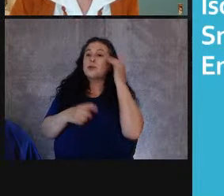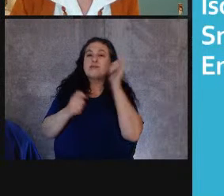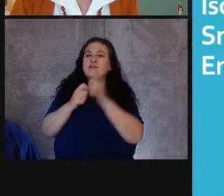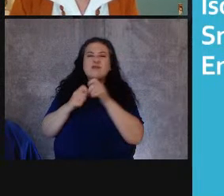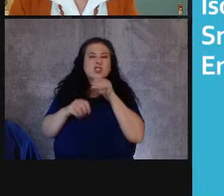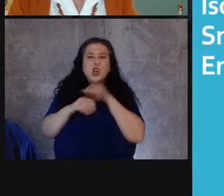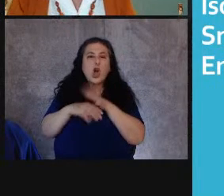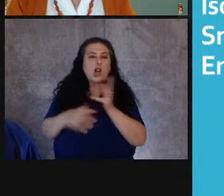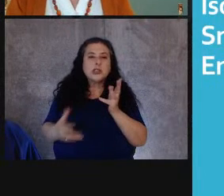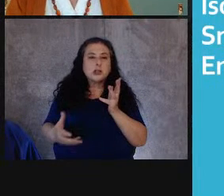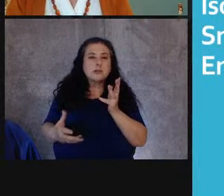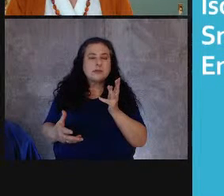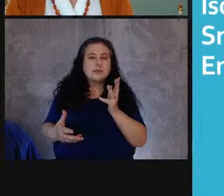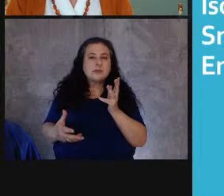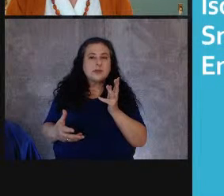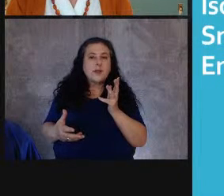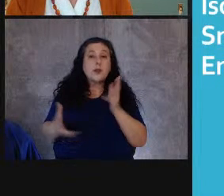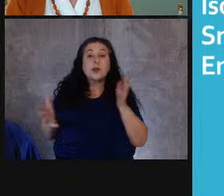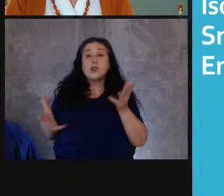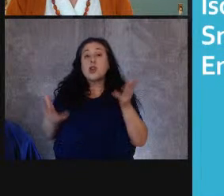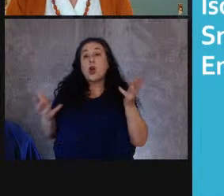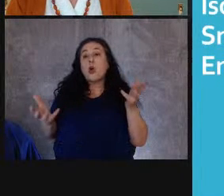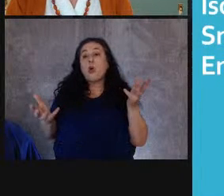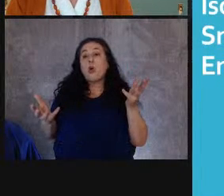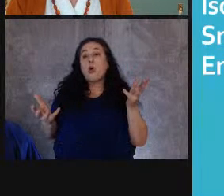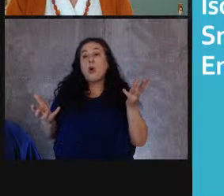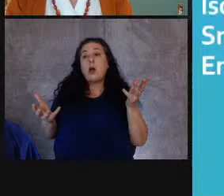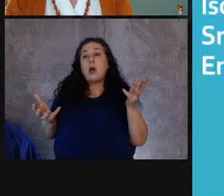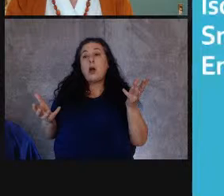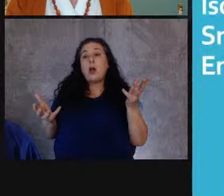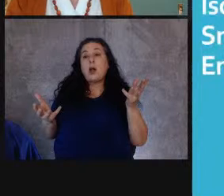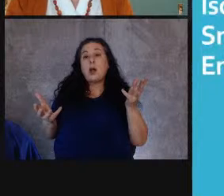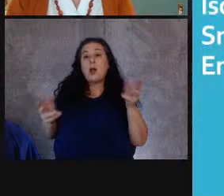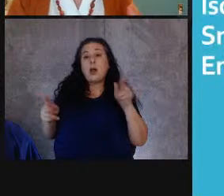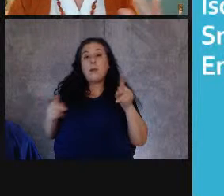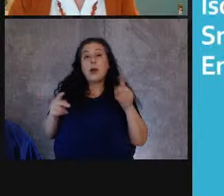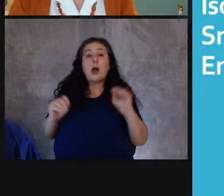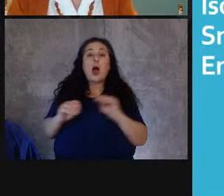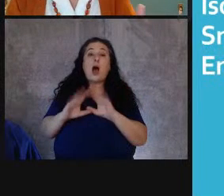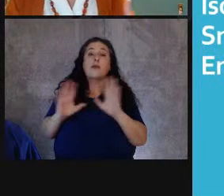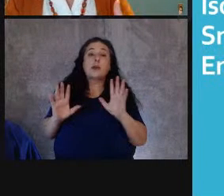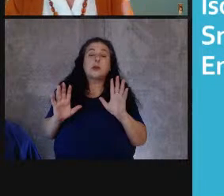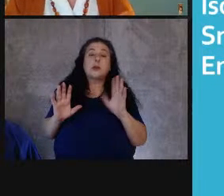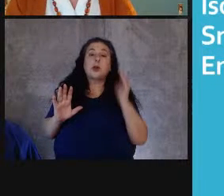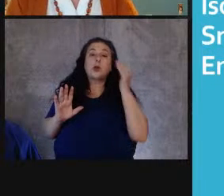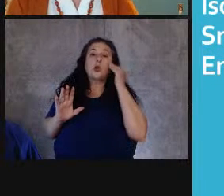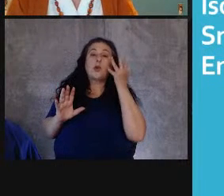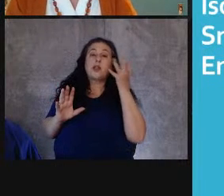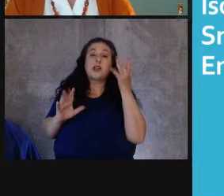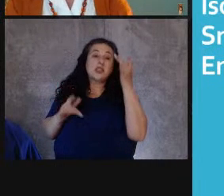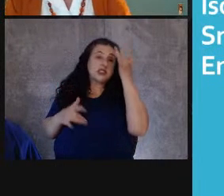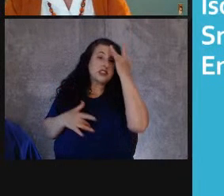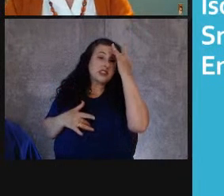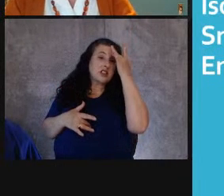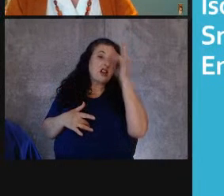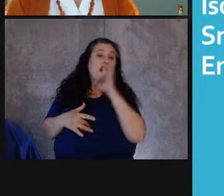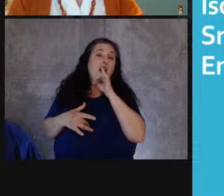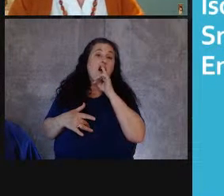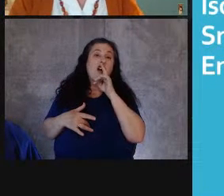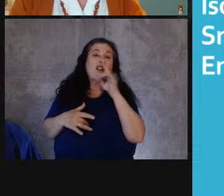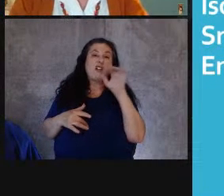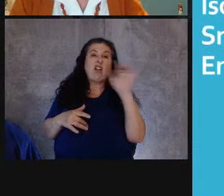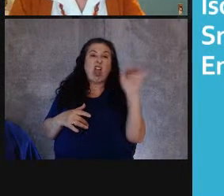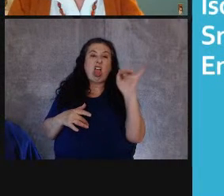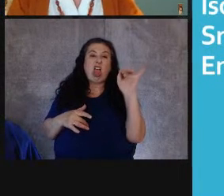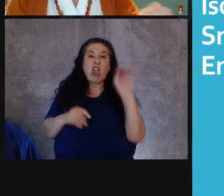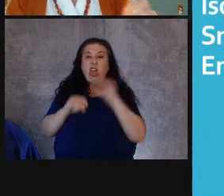the cause was. So people obviously know that these diseases are infectious. They know